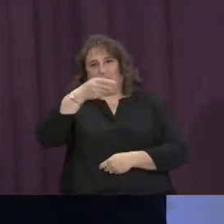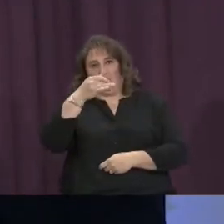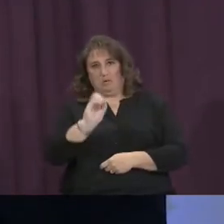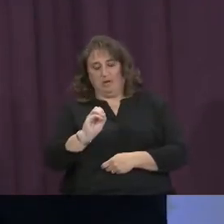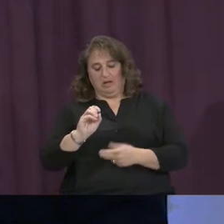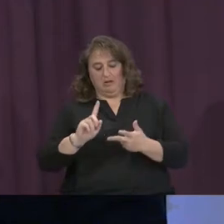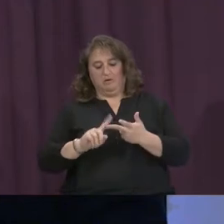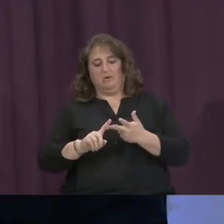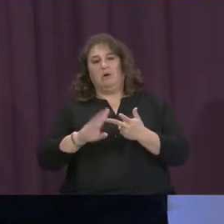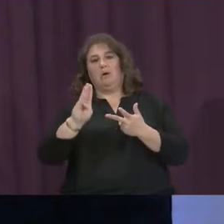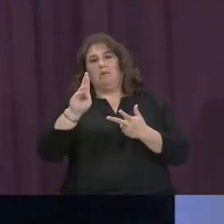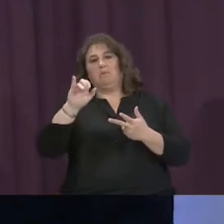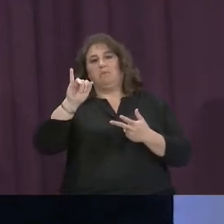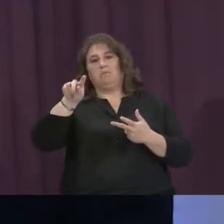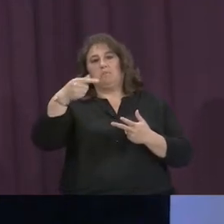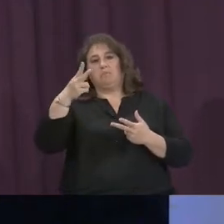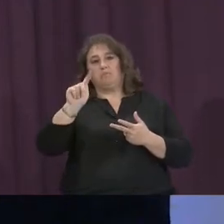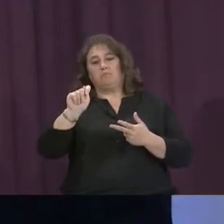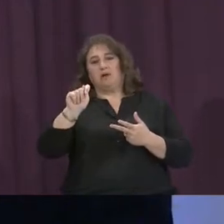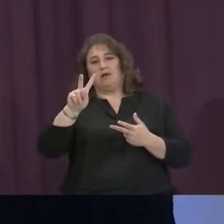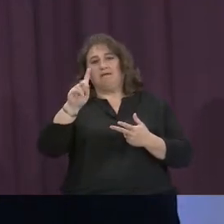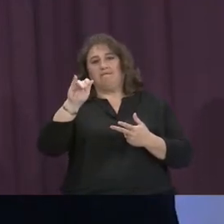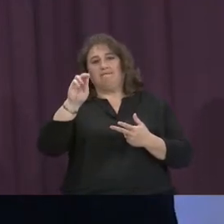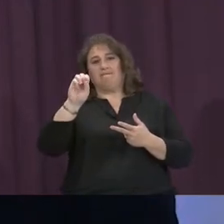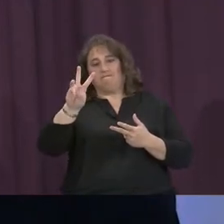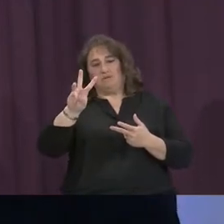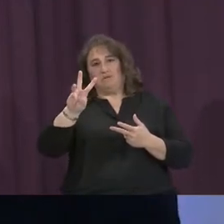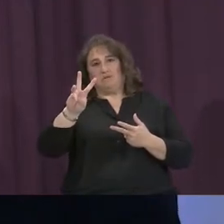CareSource, and the Artemis Center.